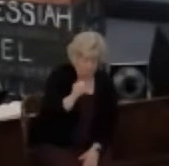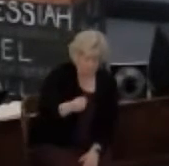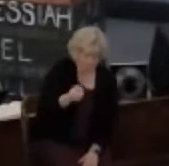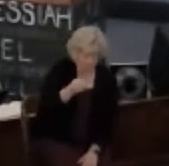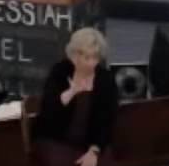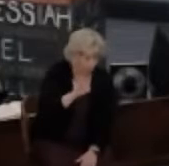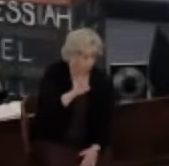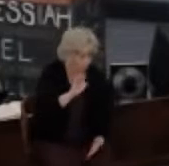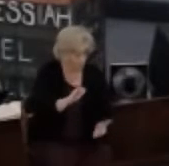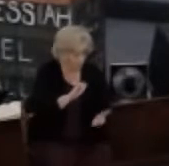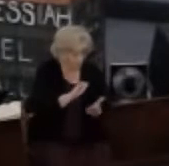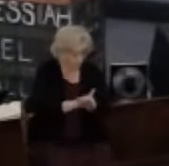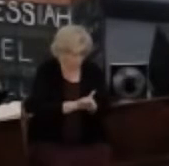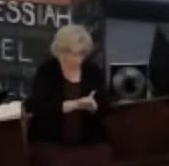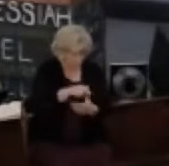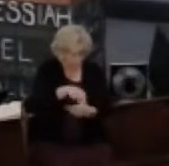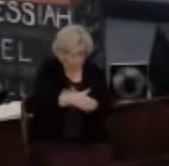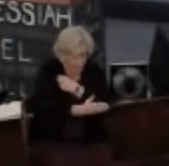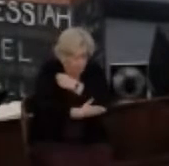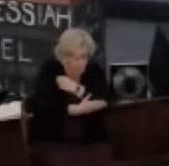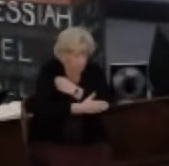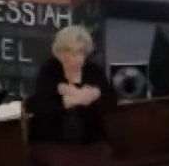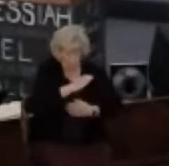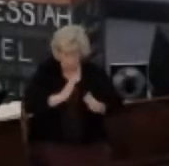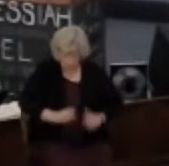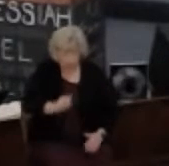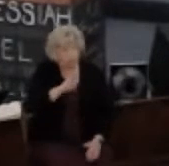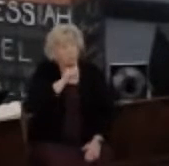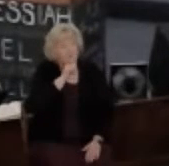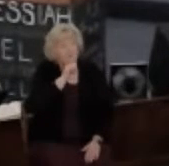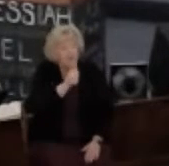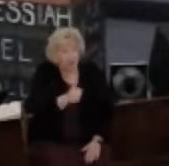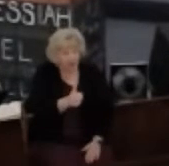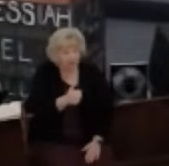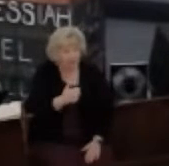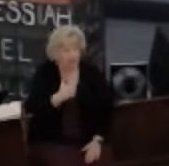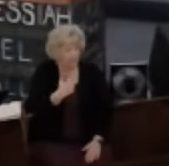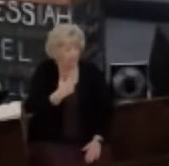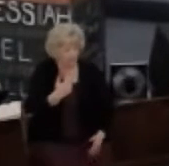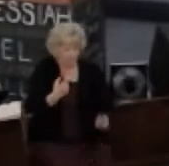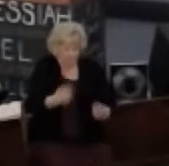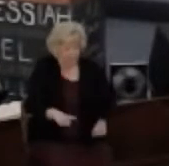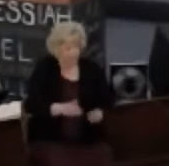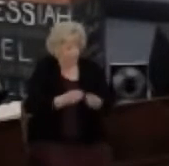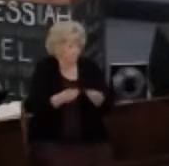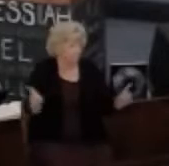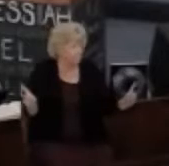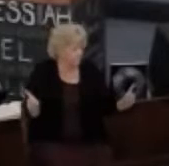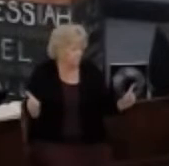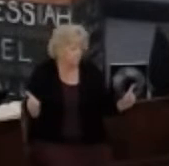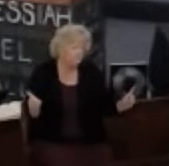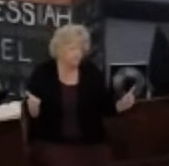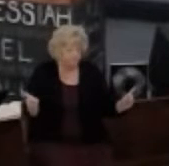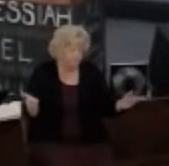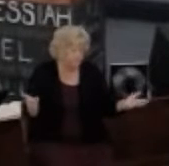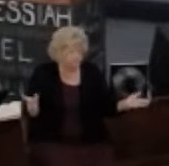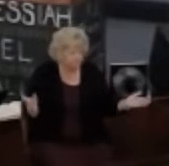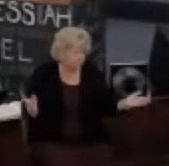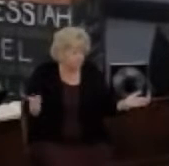all marriages in this country, whether they're Christian or non-Christians, end in divorce? No.